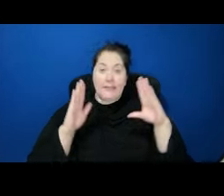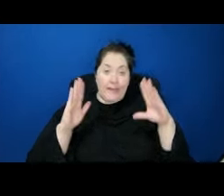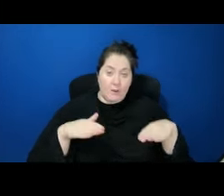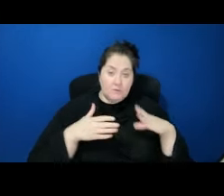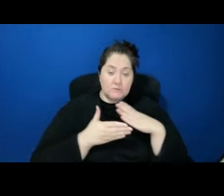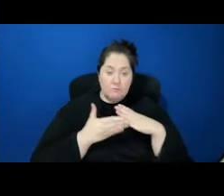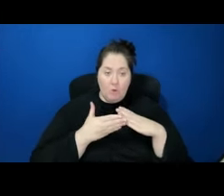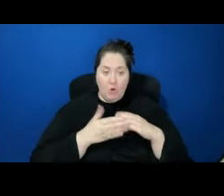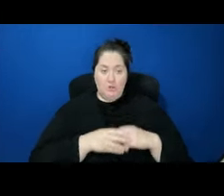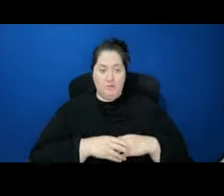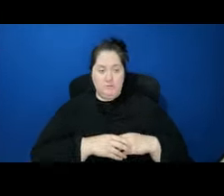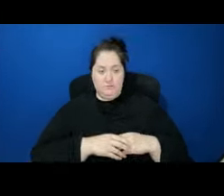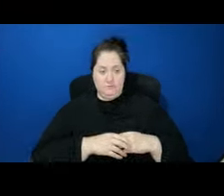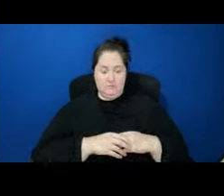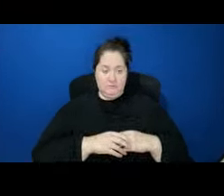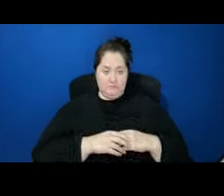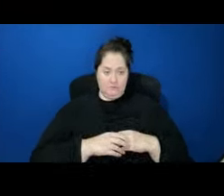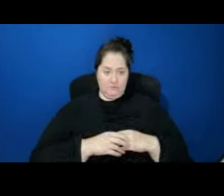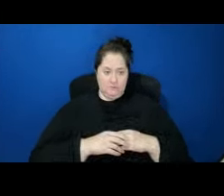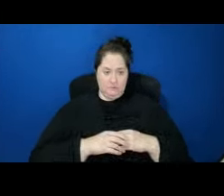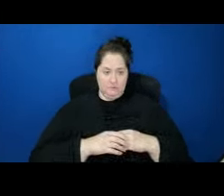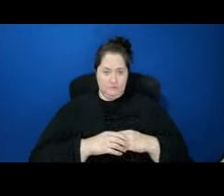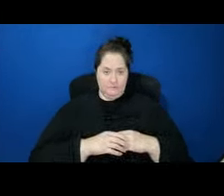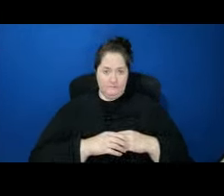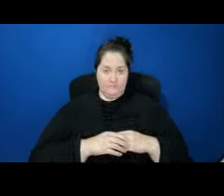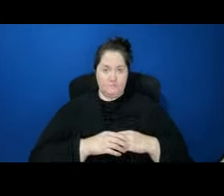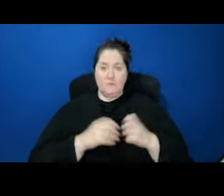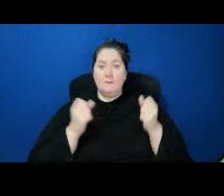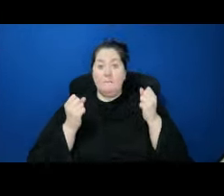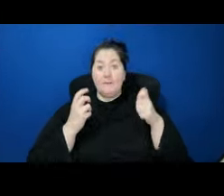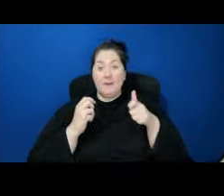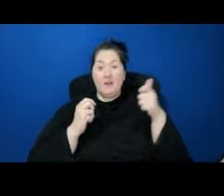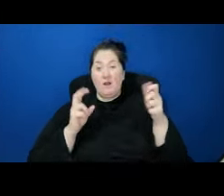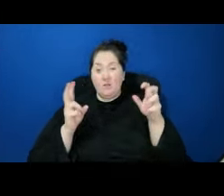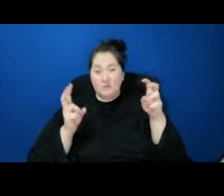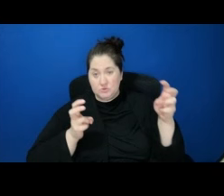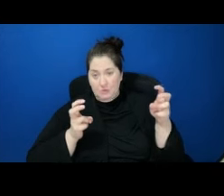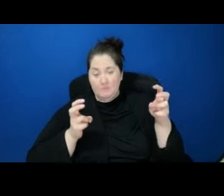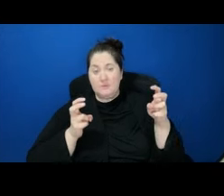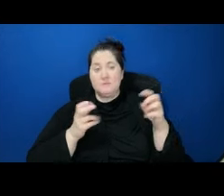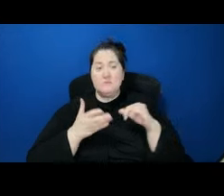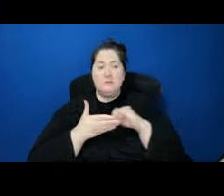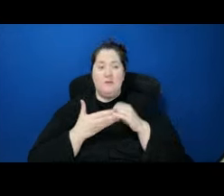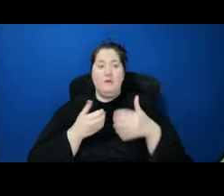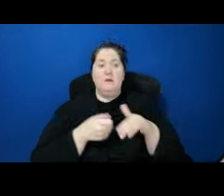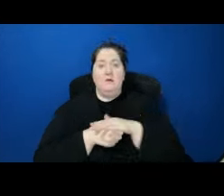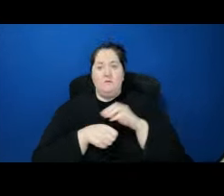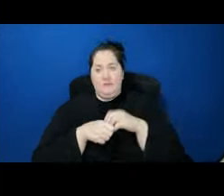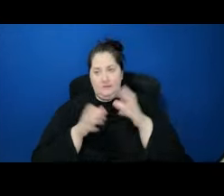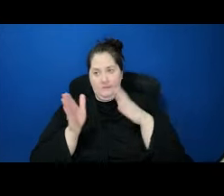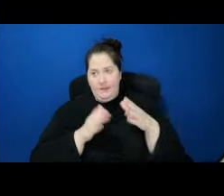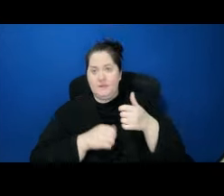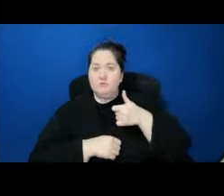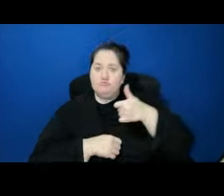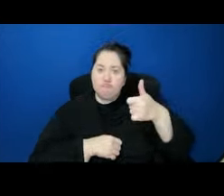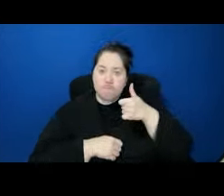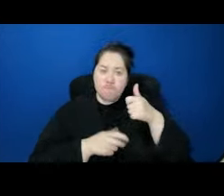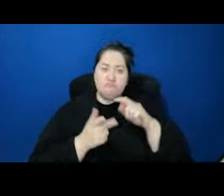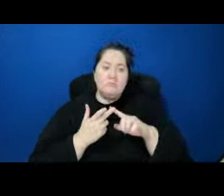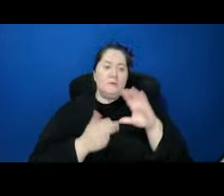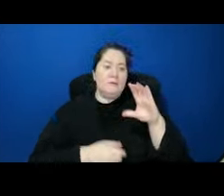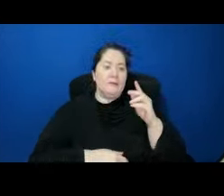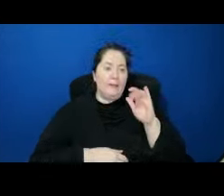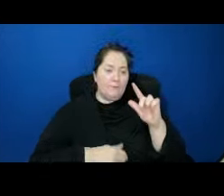elements in the conversation so far. But there are many other topics that are covered in the plan: transportation, capital